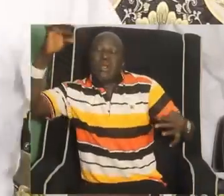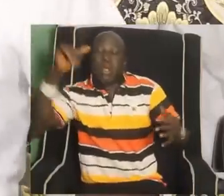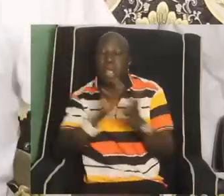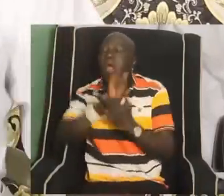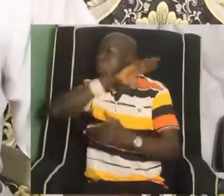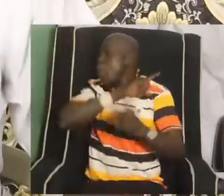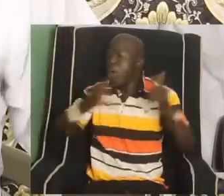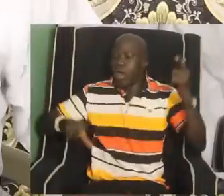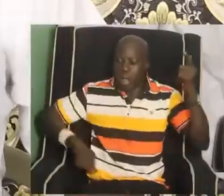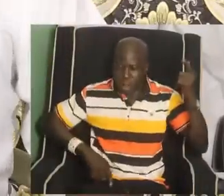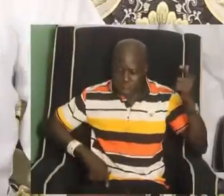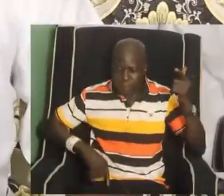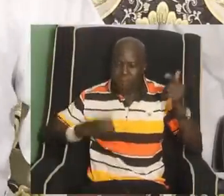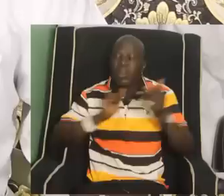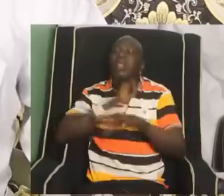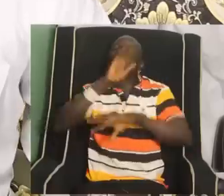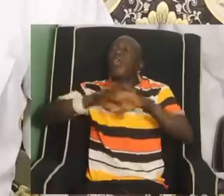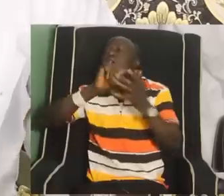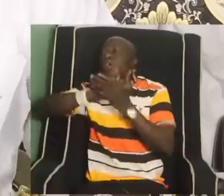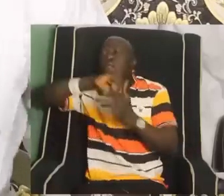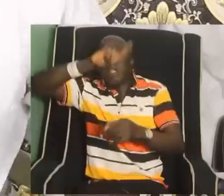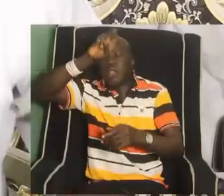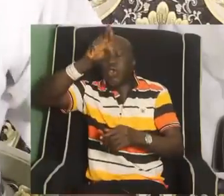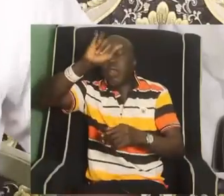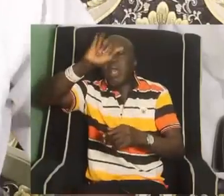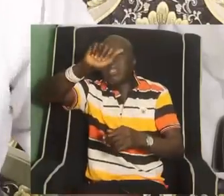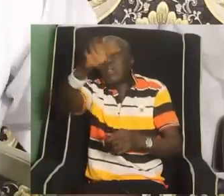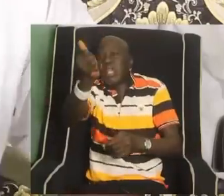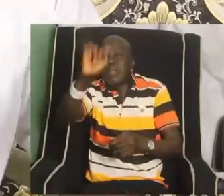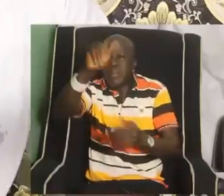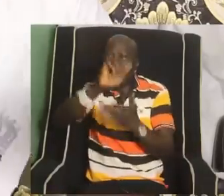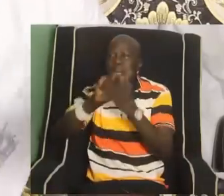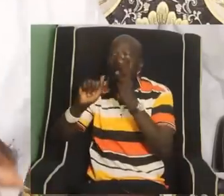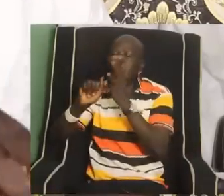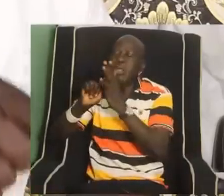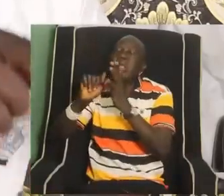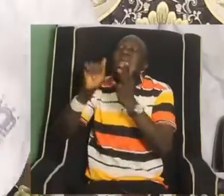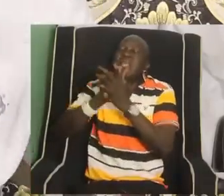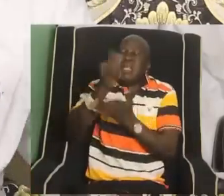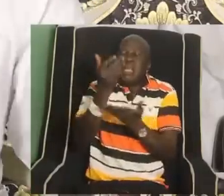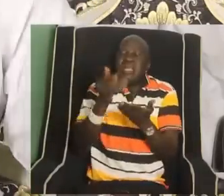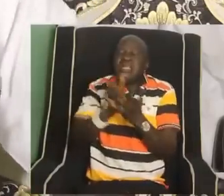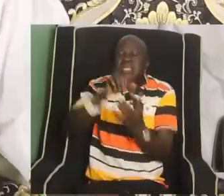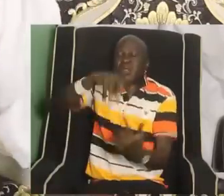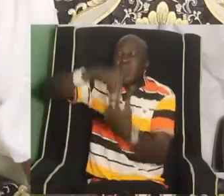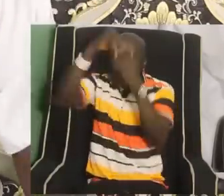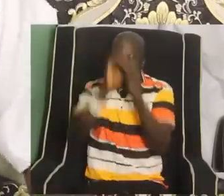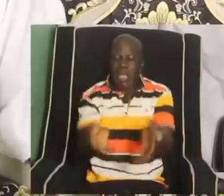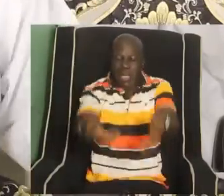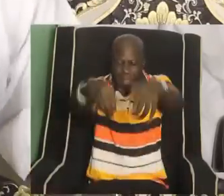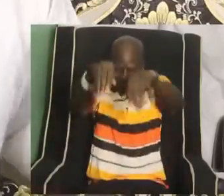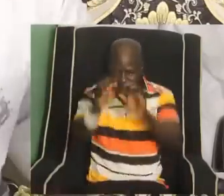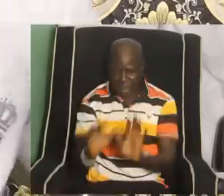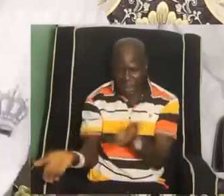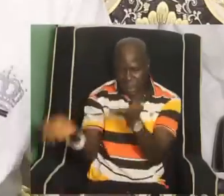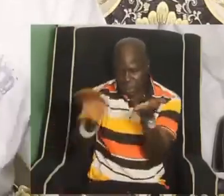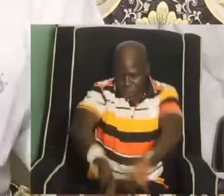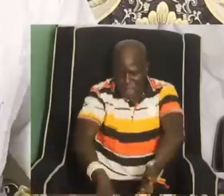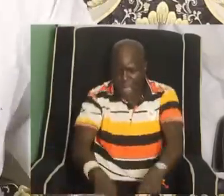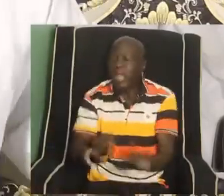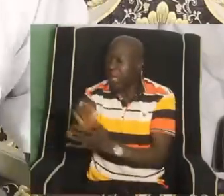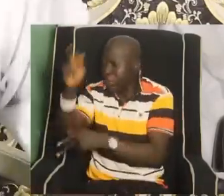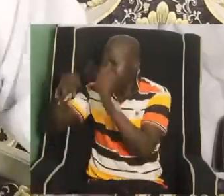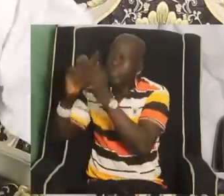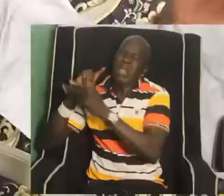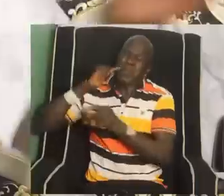God. Olúwa. Lord. Kọ́ra dọ́tẹ́ náà ti Abraham. Kọ́ra dọ́tẹ́ náà ní Abiria. Ikú tó yàtọ̀ ni ẹ kú. They dey differently. Pàtàkì kọ́rọ̀